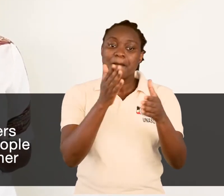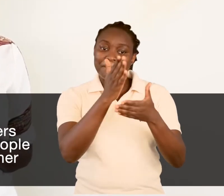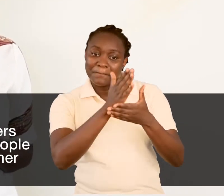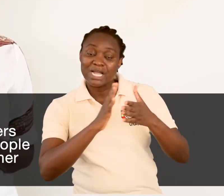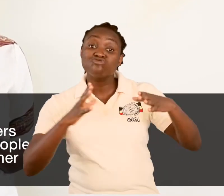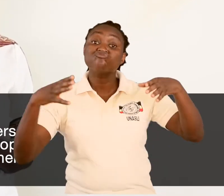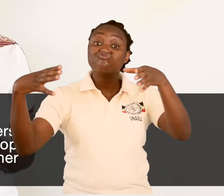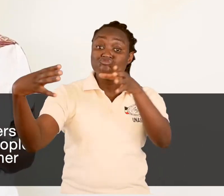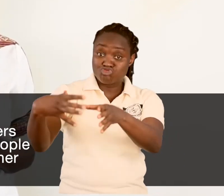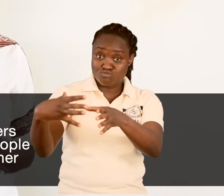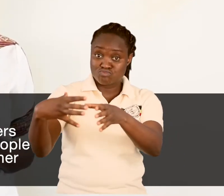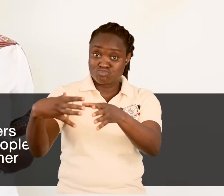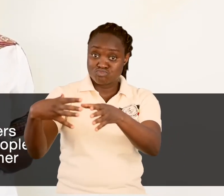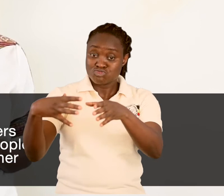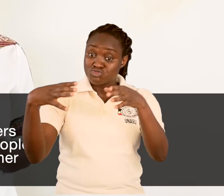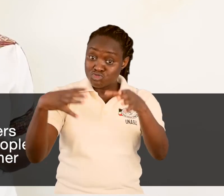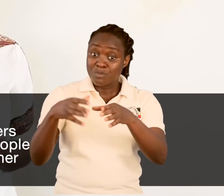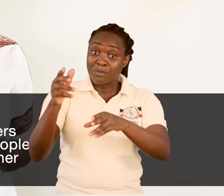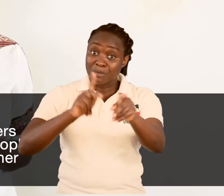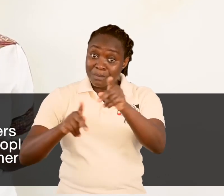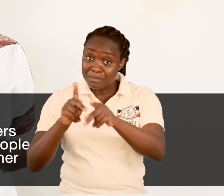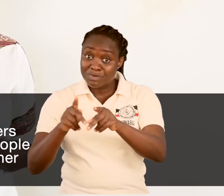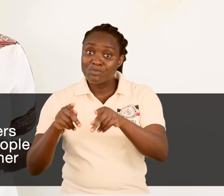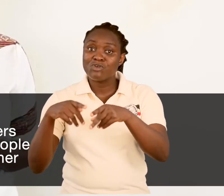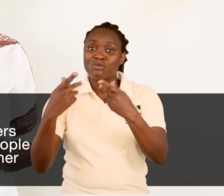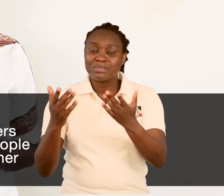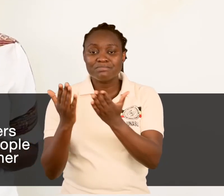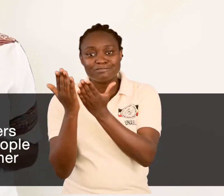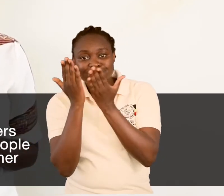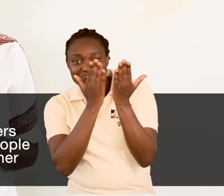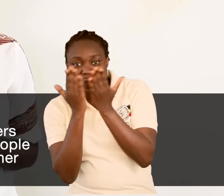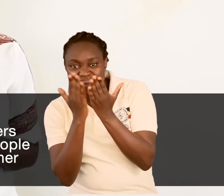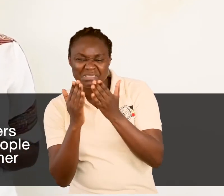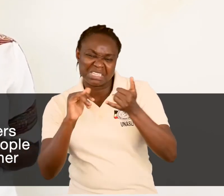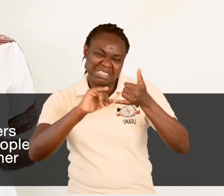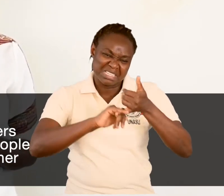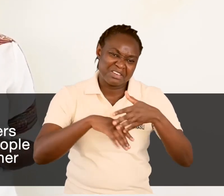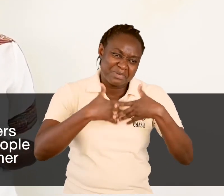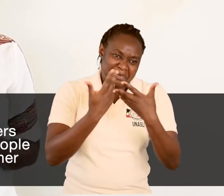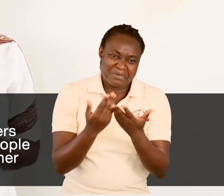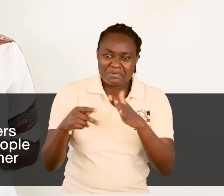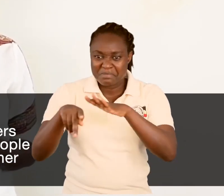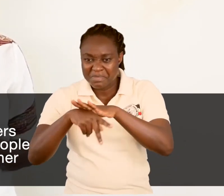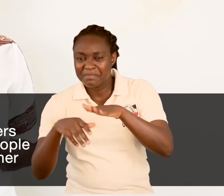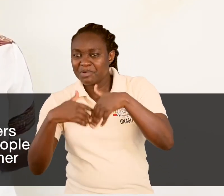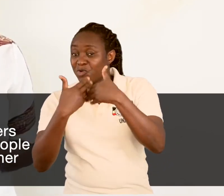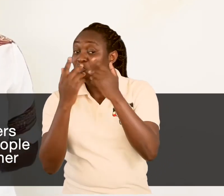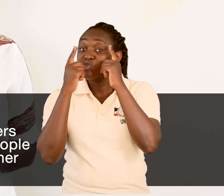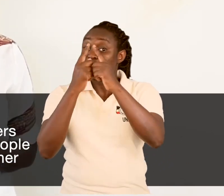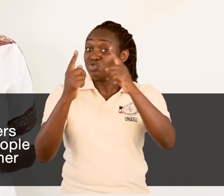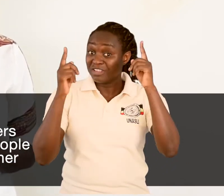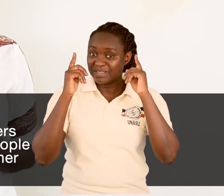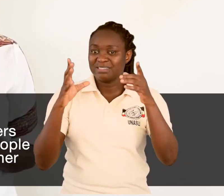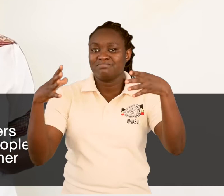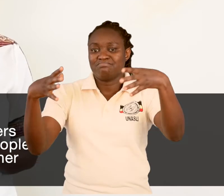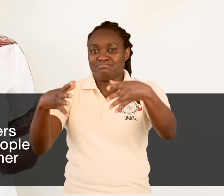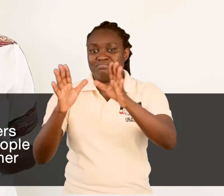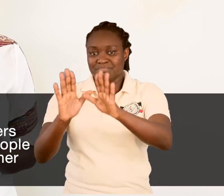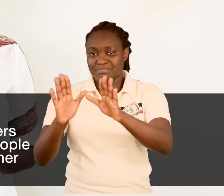that attend secondary school or other higher institution of learning.